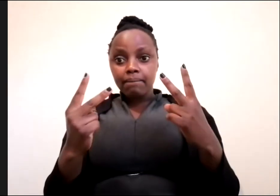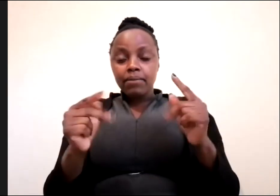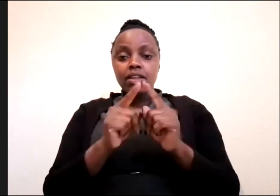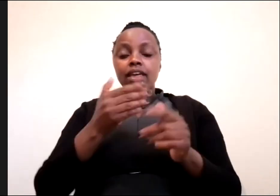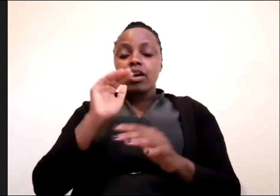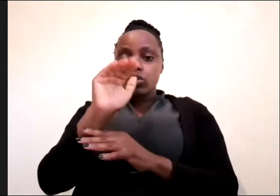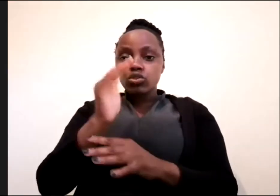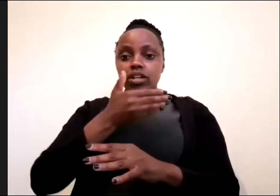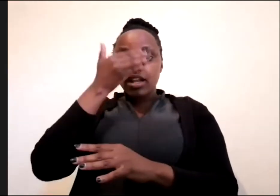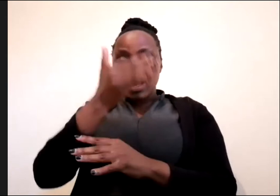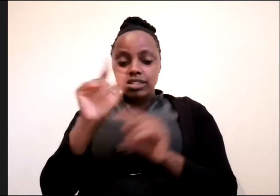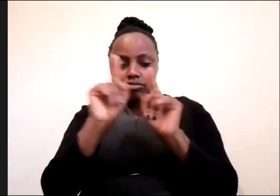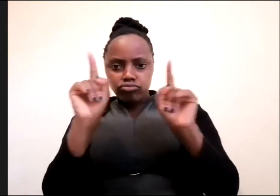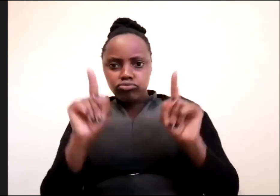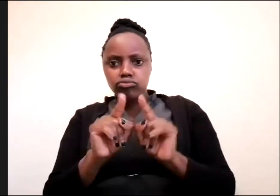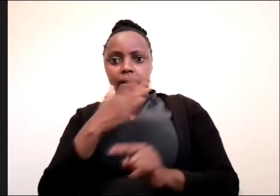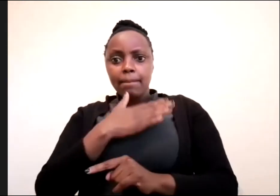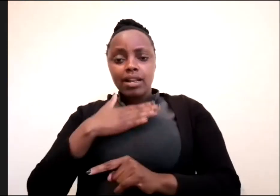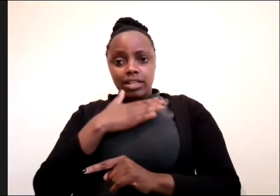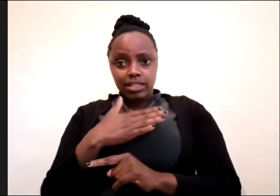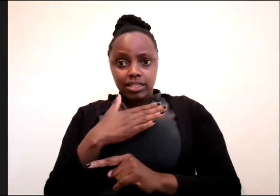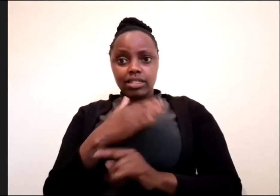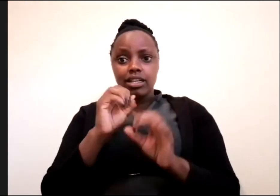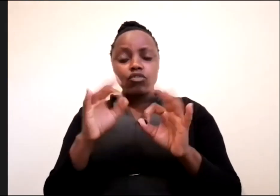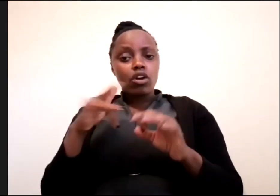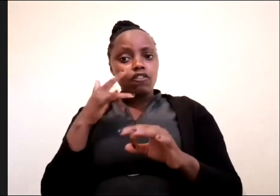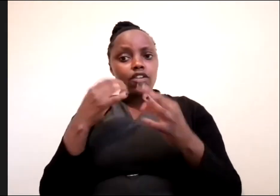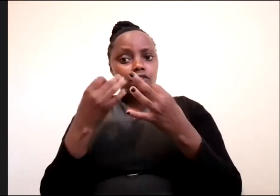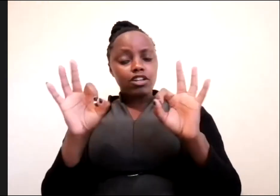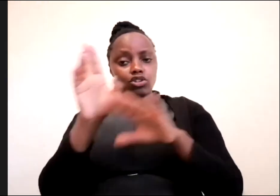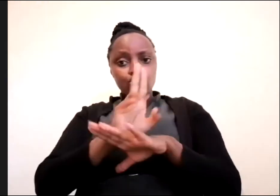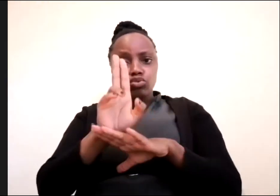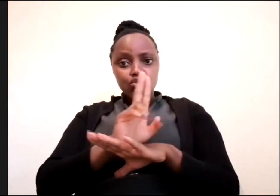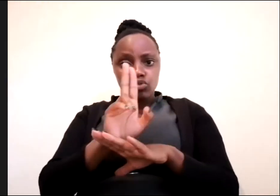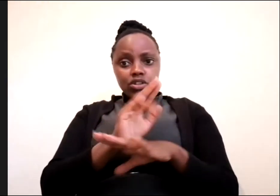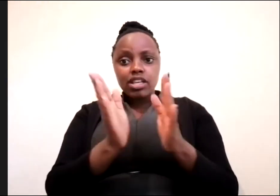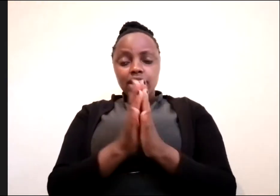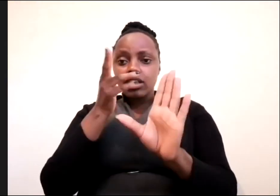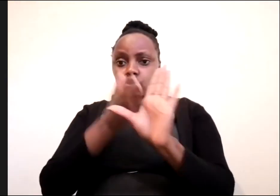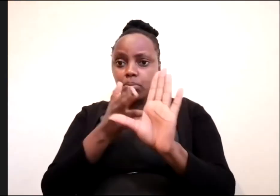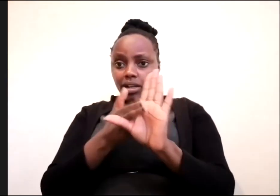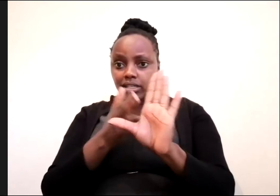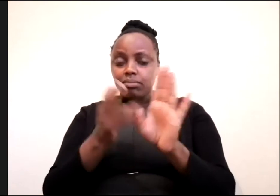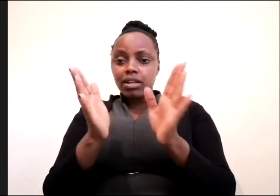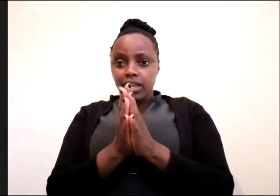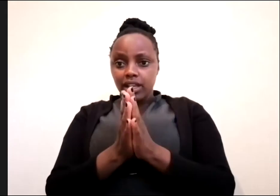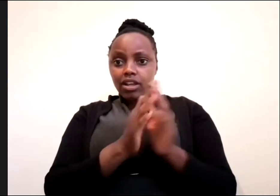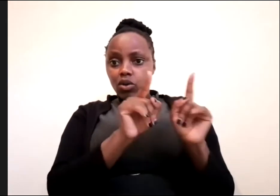function. Please feel free to use it during the presentations, because we are first going to